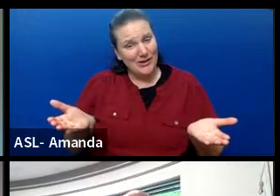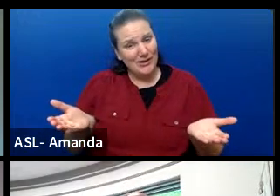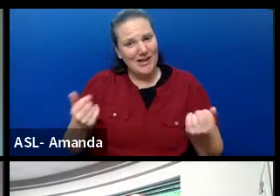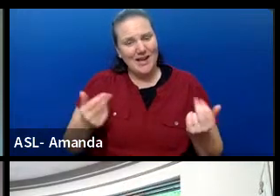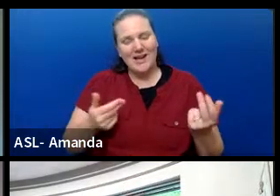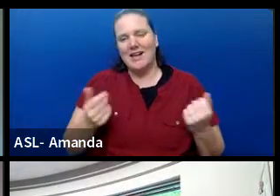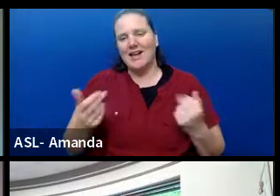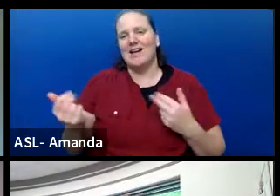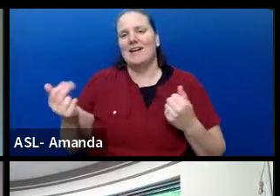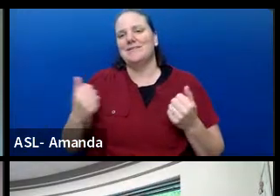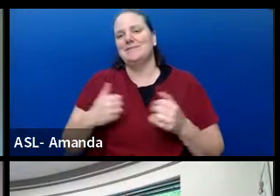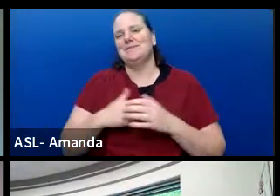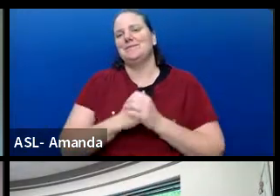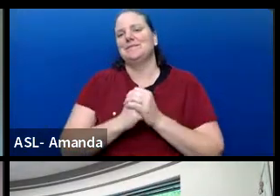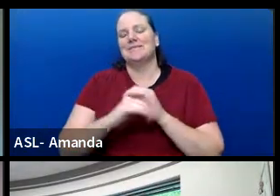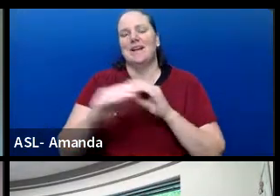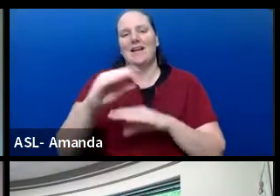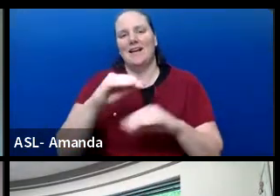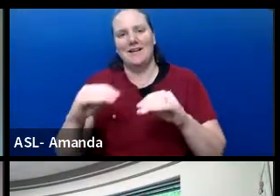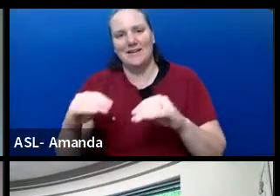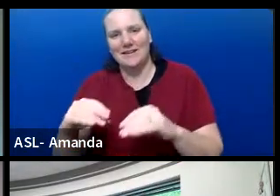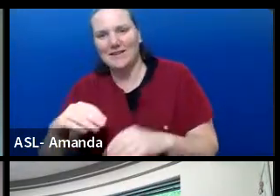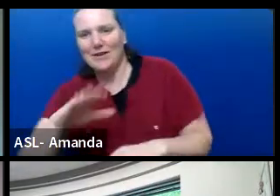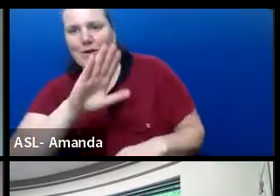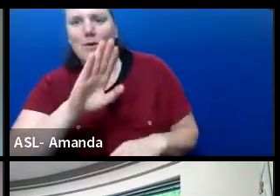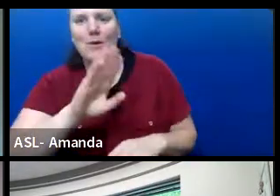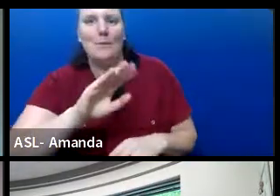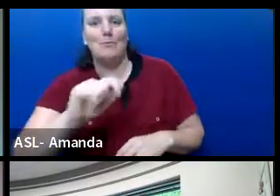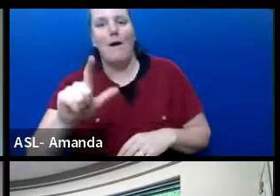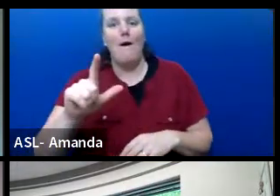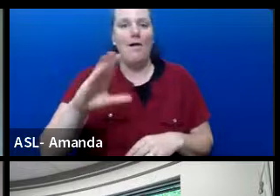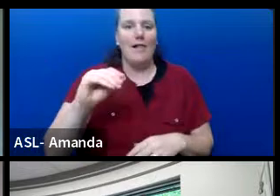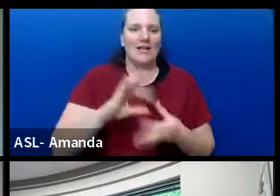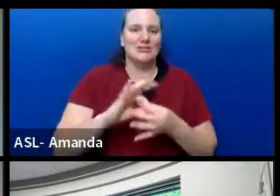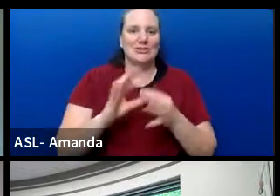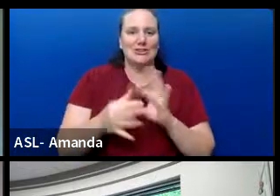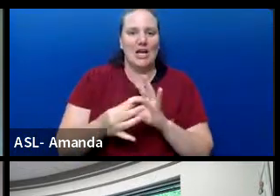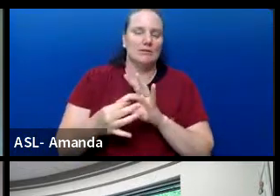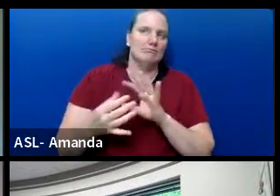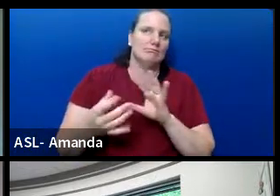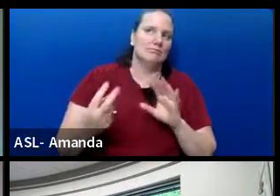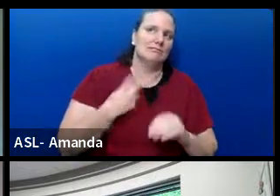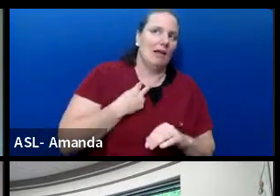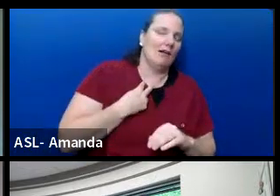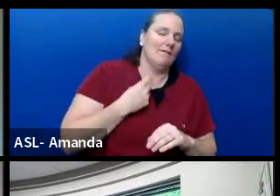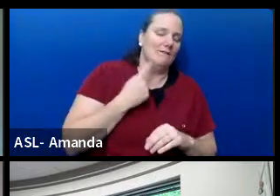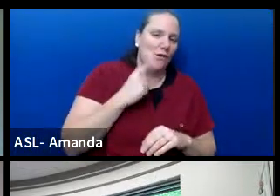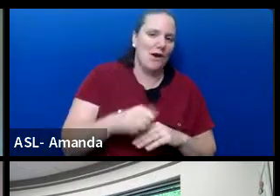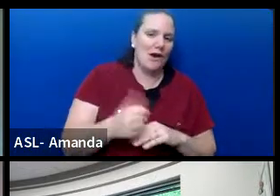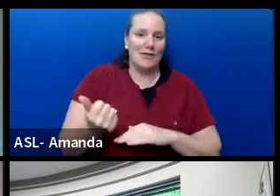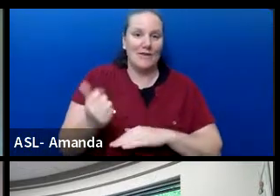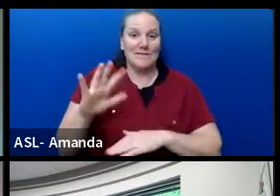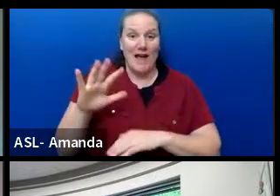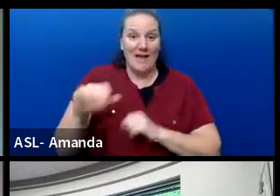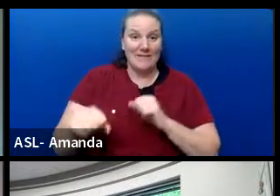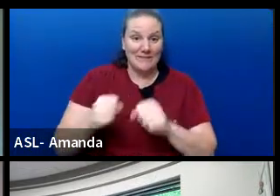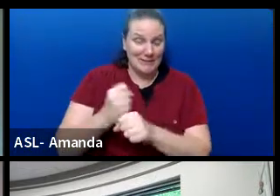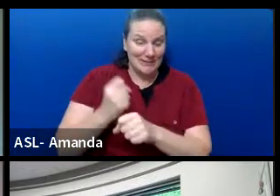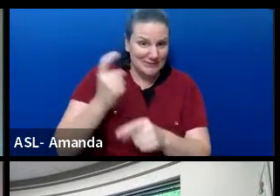10 years in, I'm sure. Ball and chain for another 5 years, right? I think I heard yes.